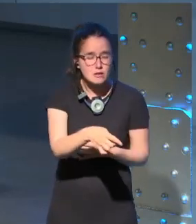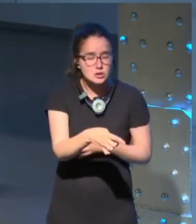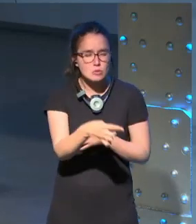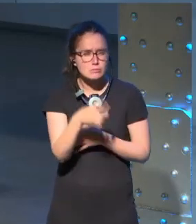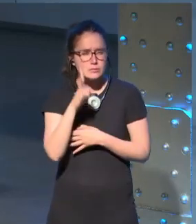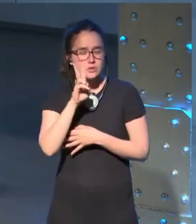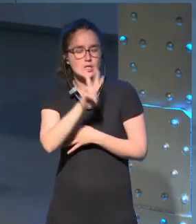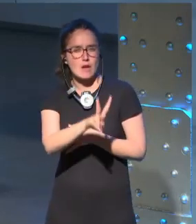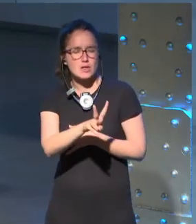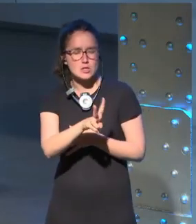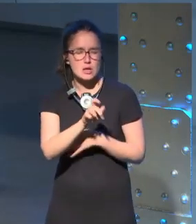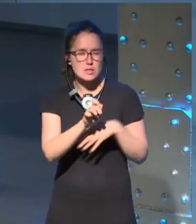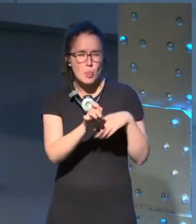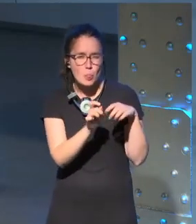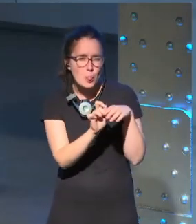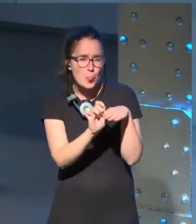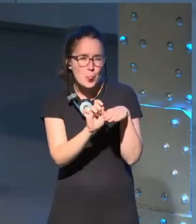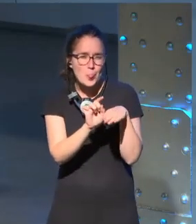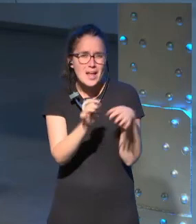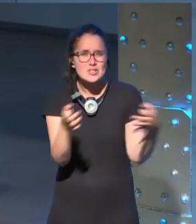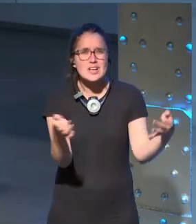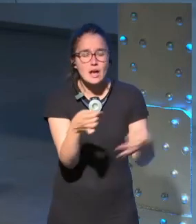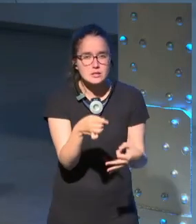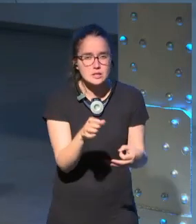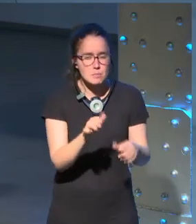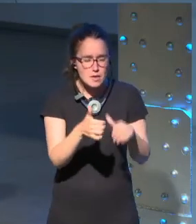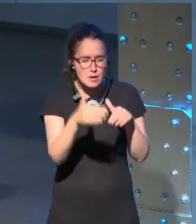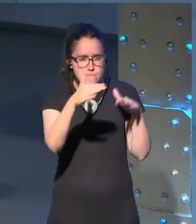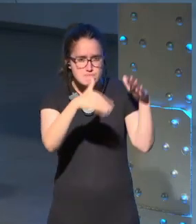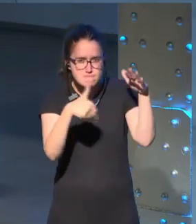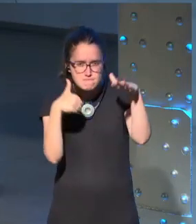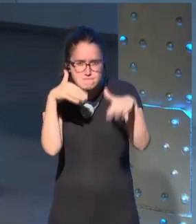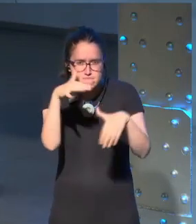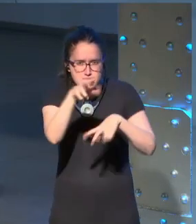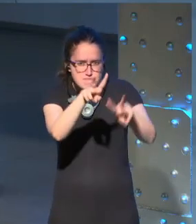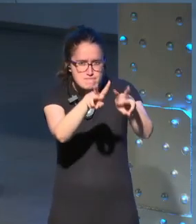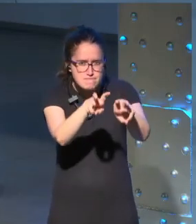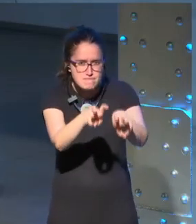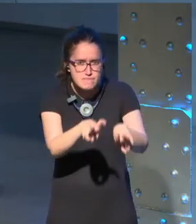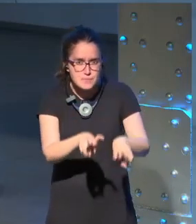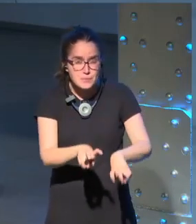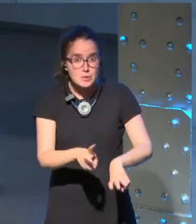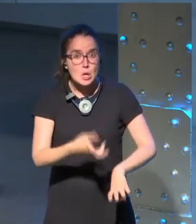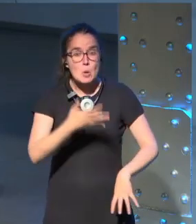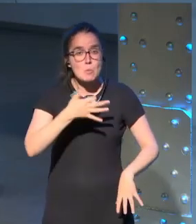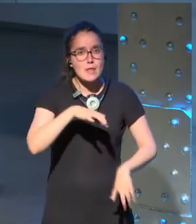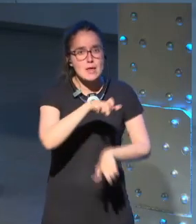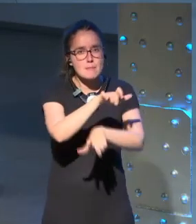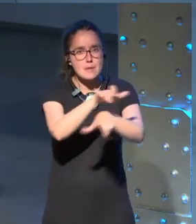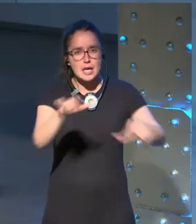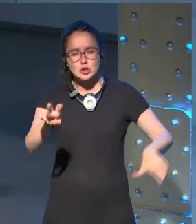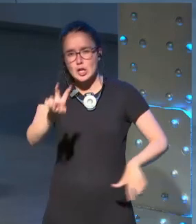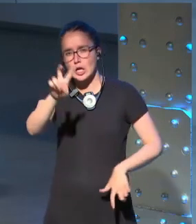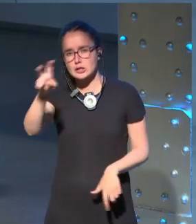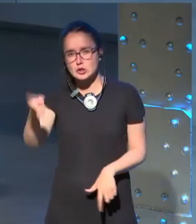it, and he digs down, and he clears away some sand. And maybe he has some people telling him that he's doing it the wrong way, or that